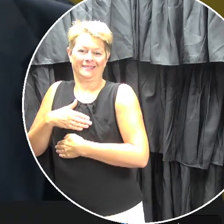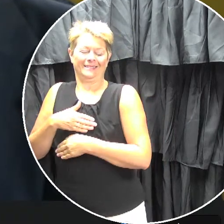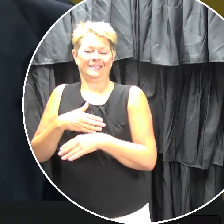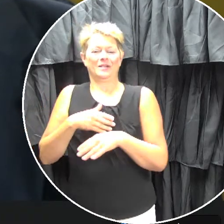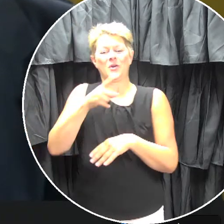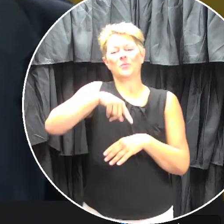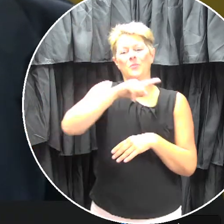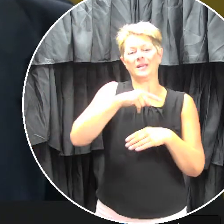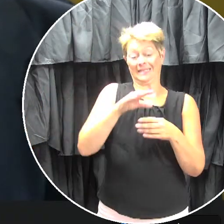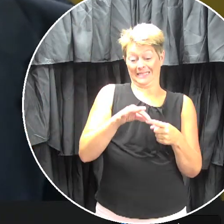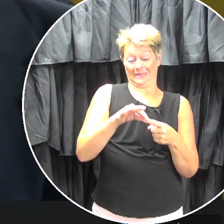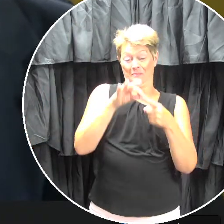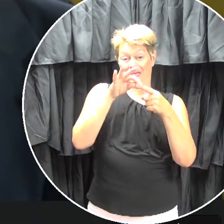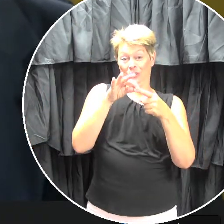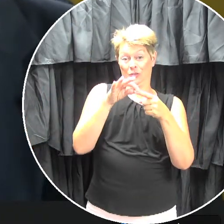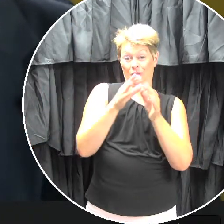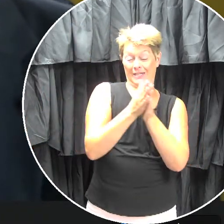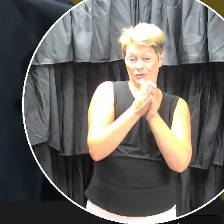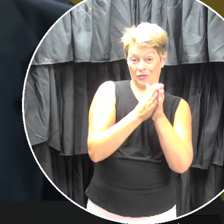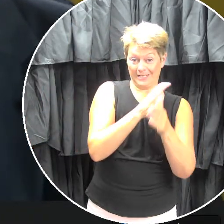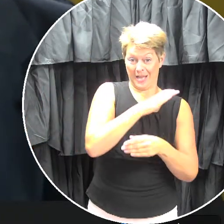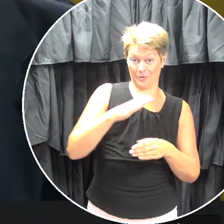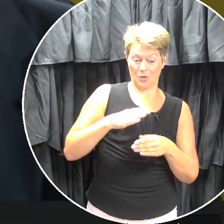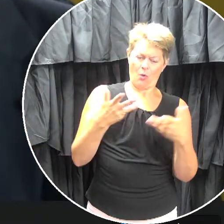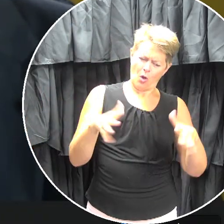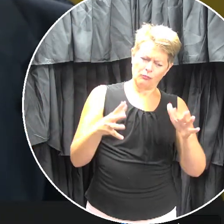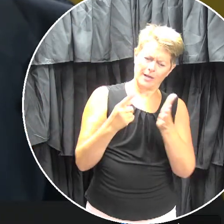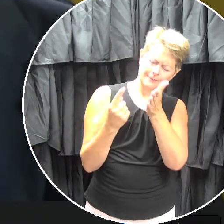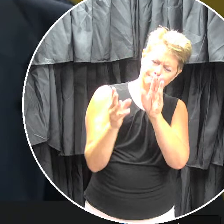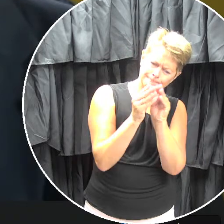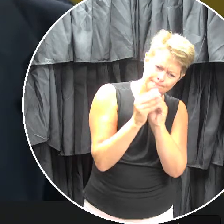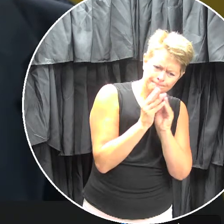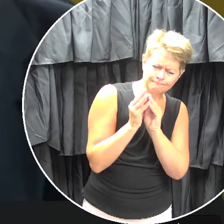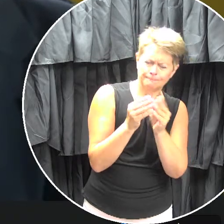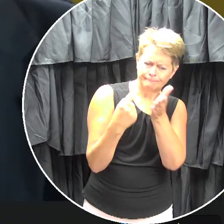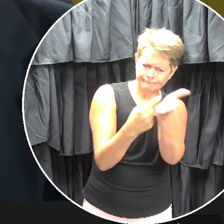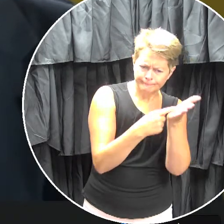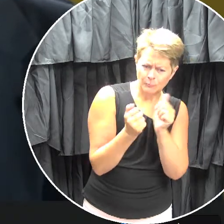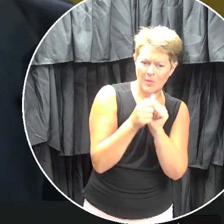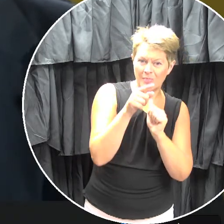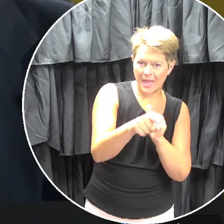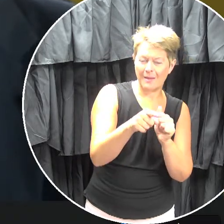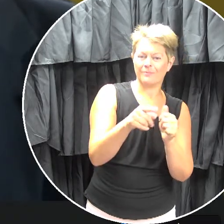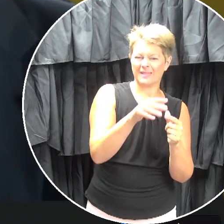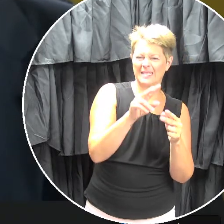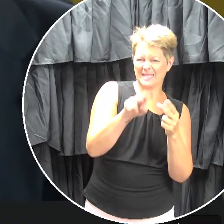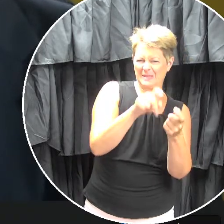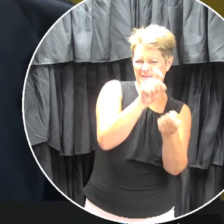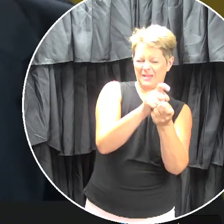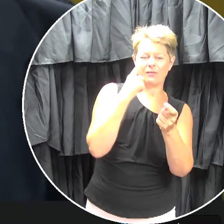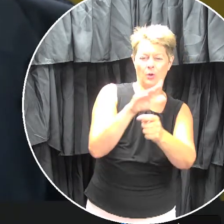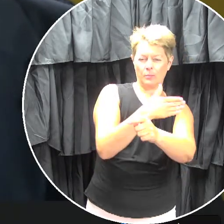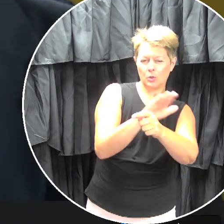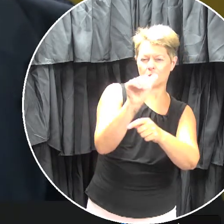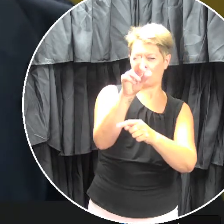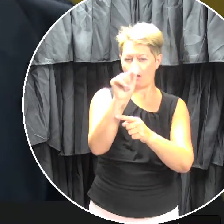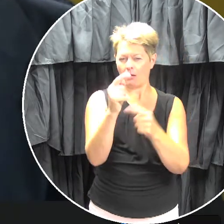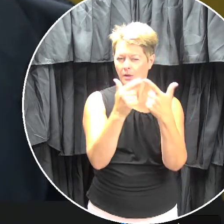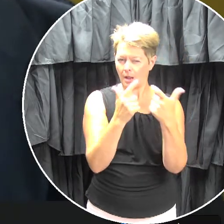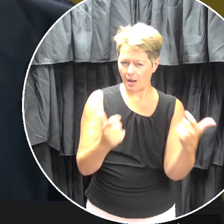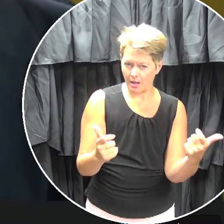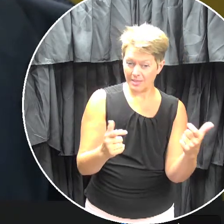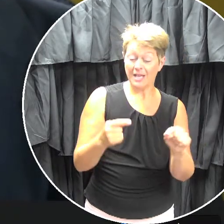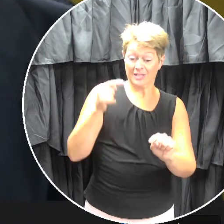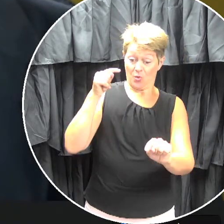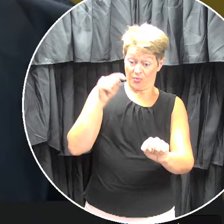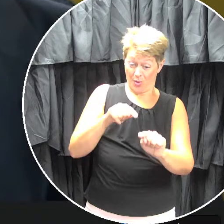Interest Council, the NLTA, Special Interest Council for Music and Art Education. And in those